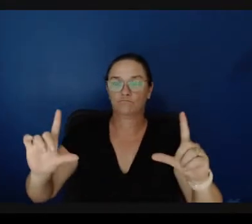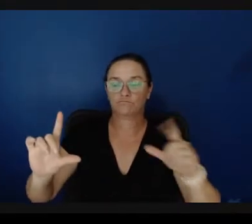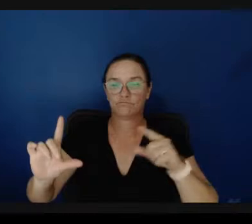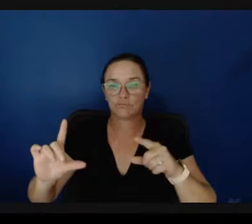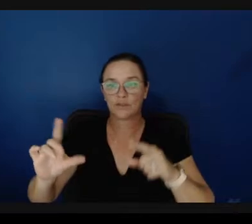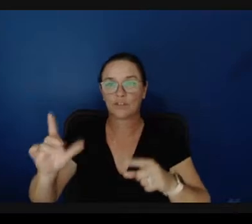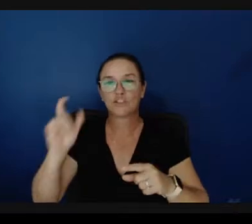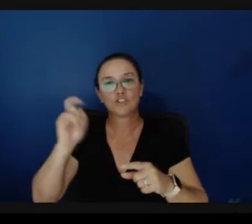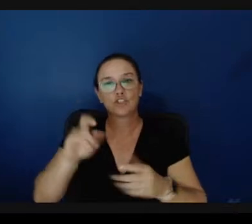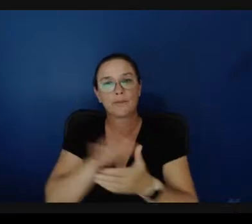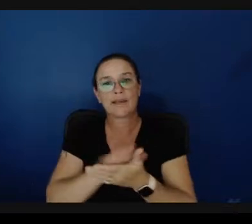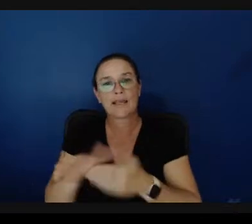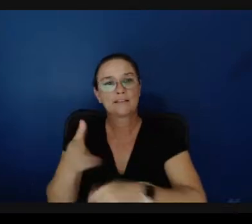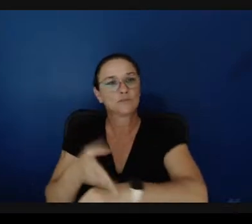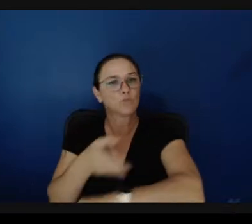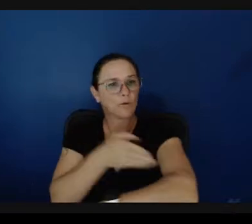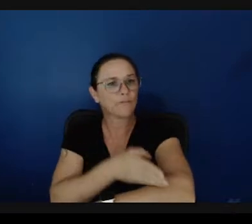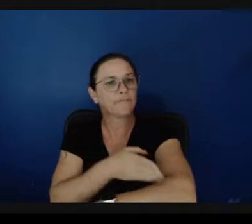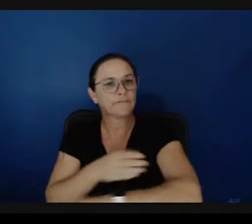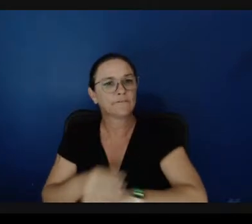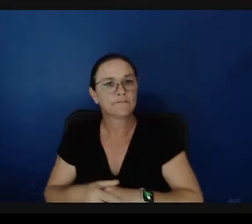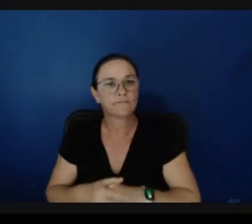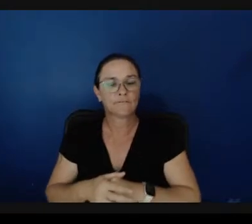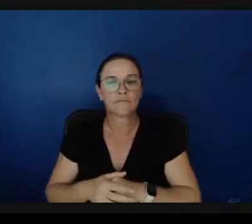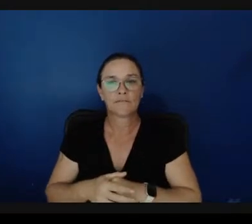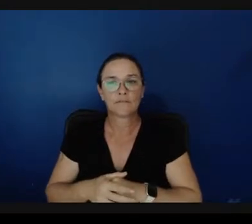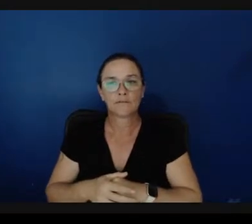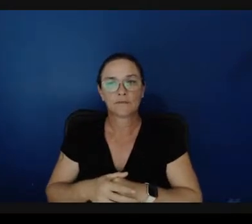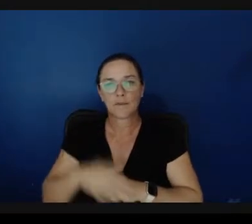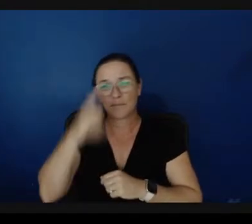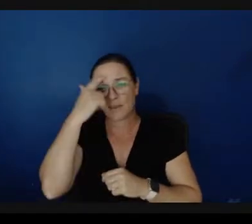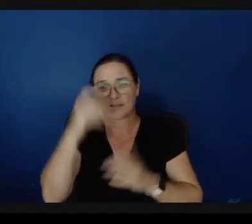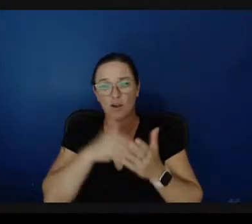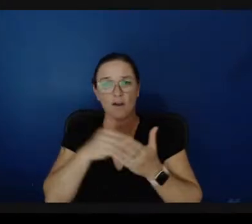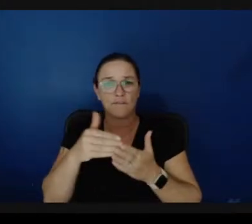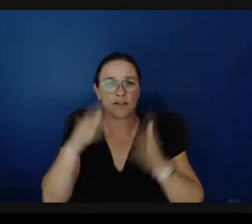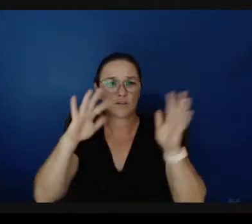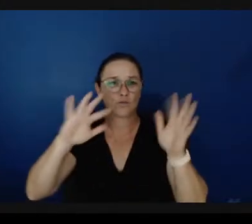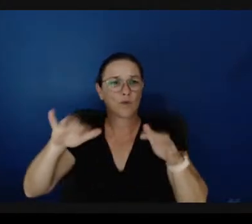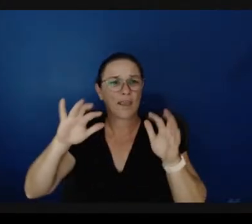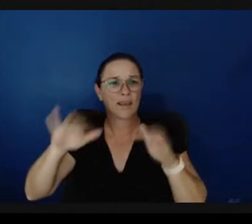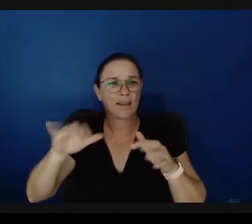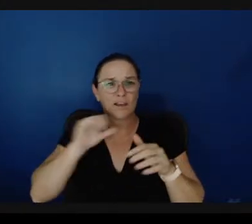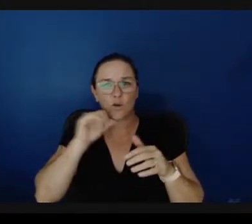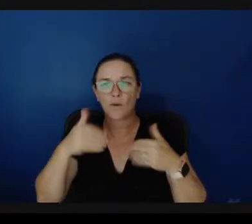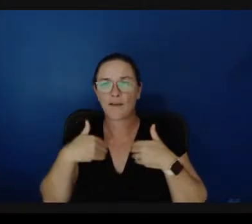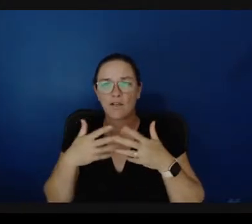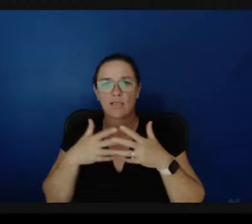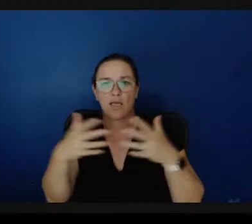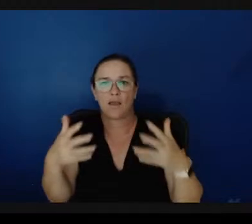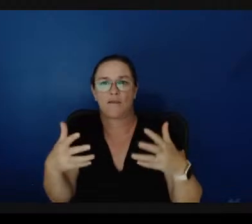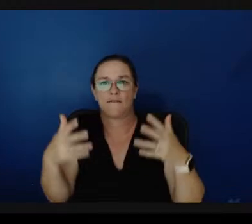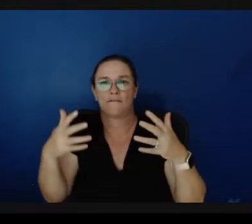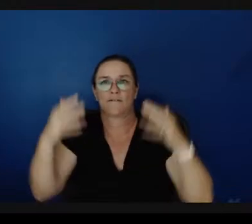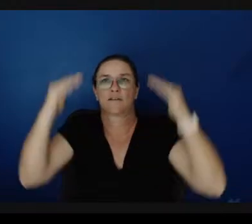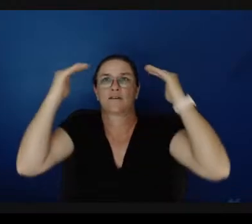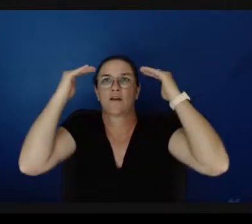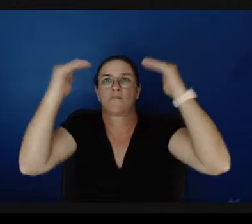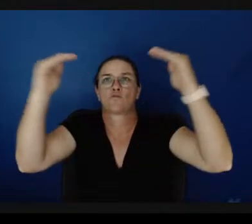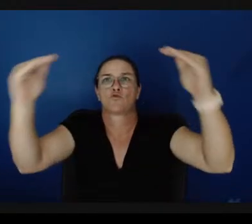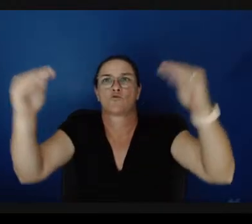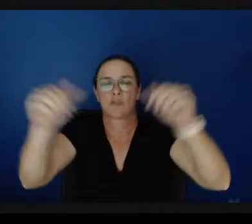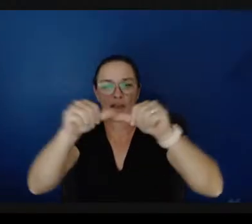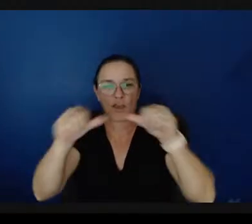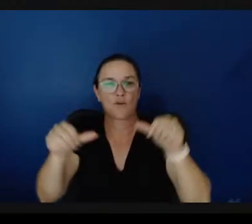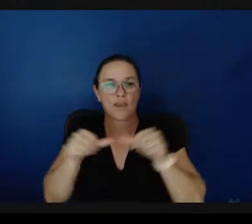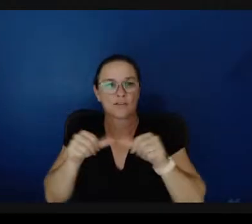nice improvement, especially since it's often raining up there and there isn't a lot of big covered area to